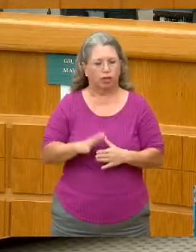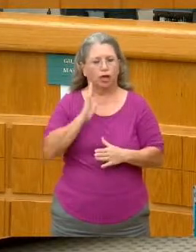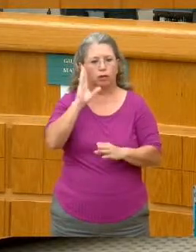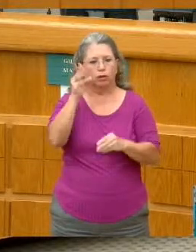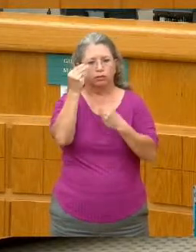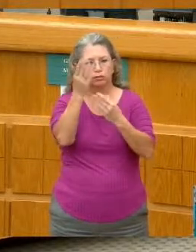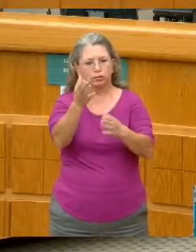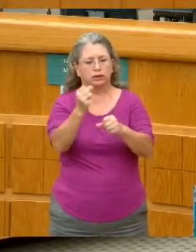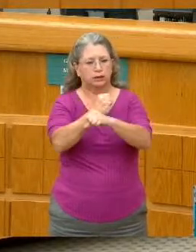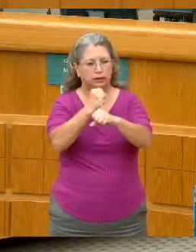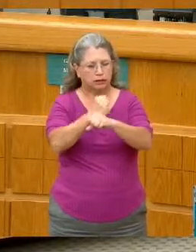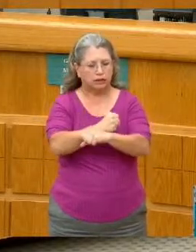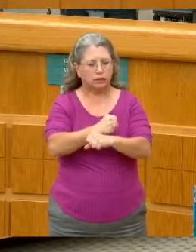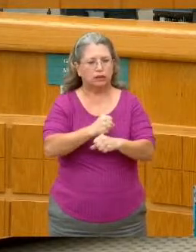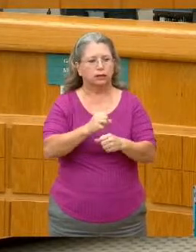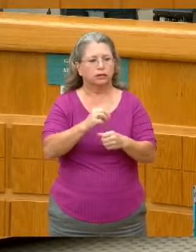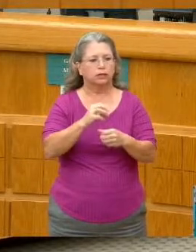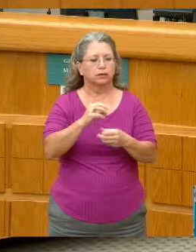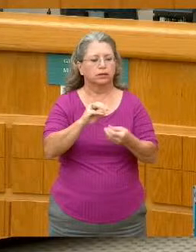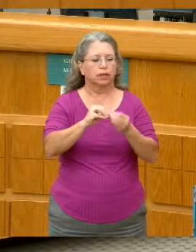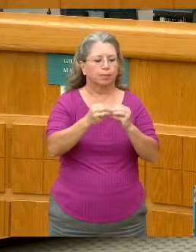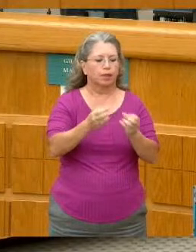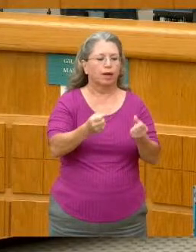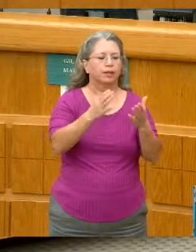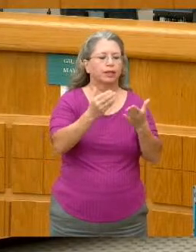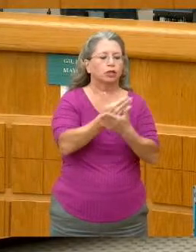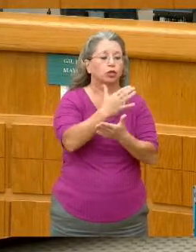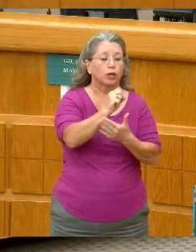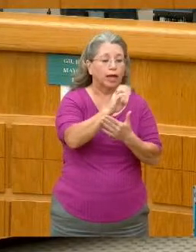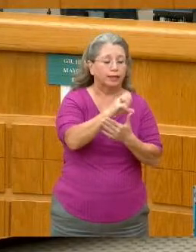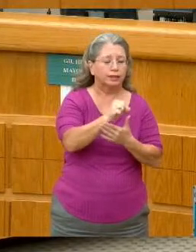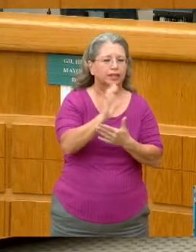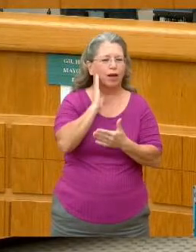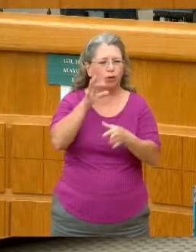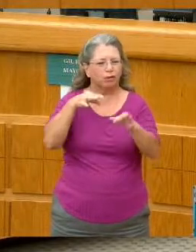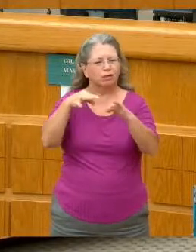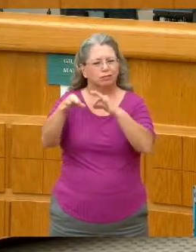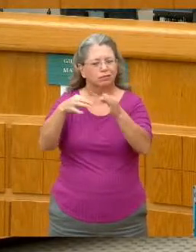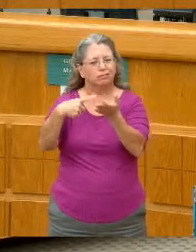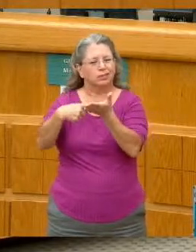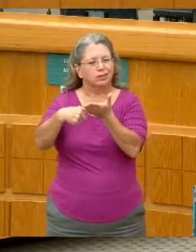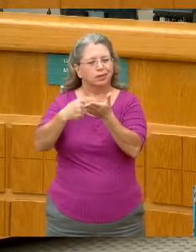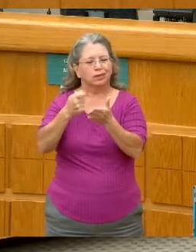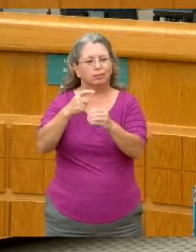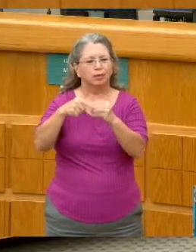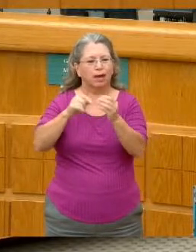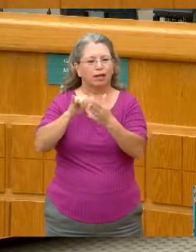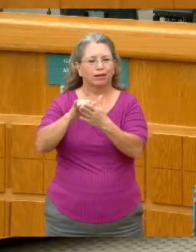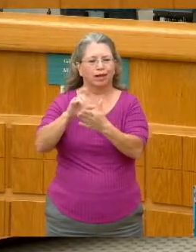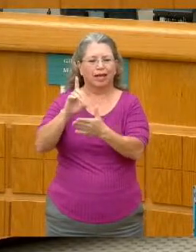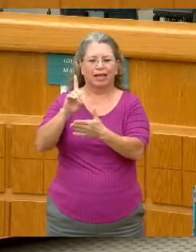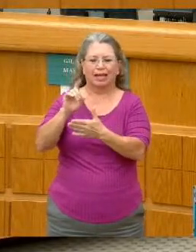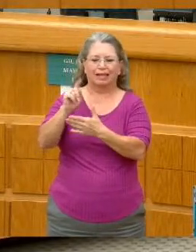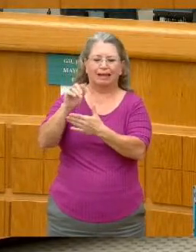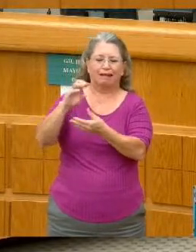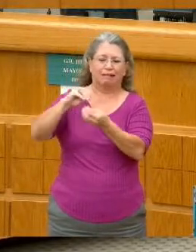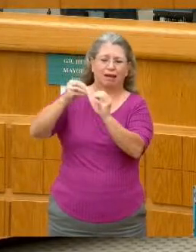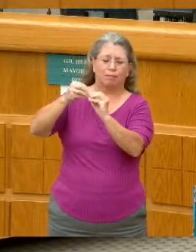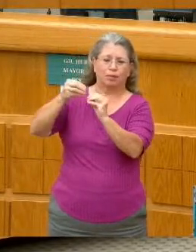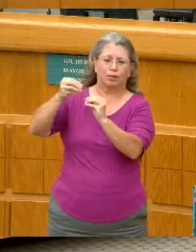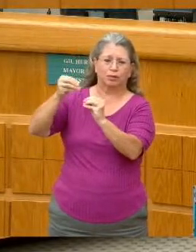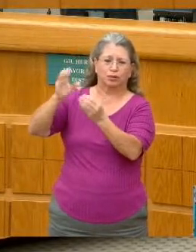on our statistics, the number of new cases, talk to you a little bit about those data drops that we have been getting, and make sure the